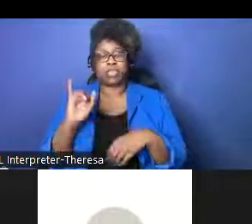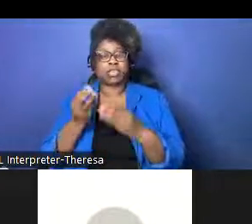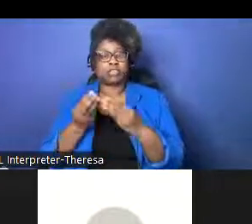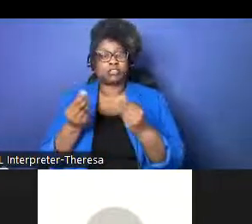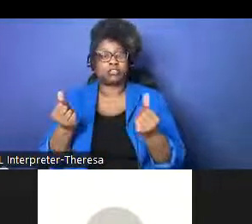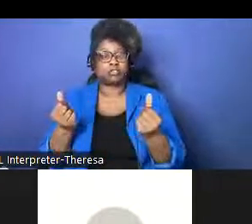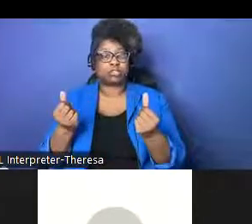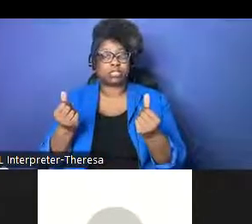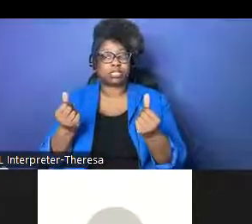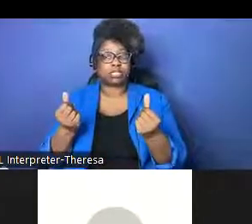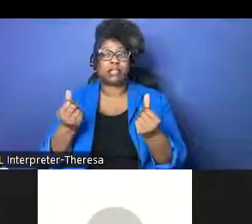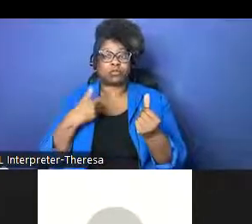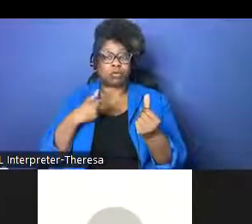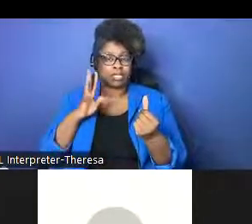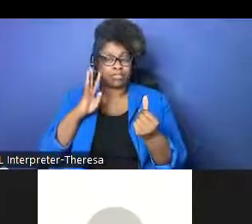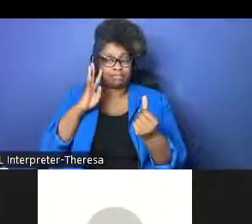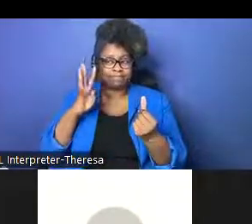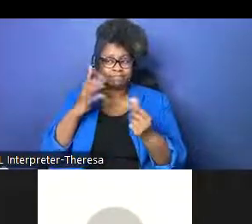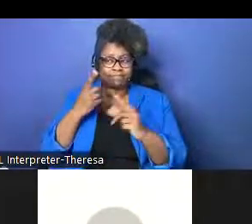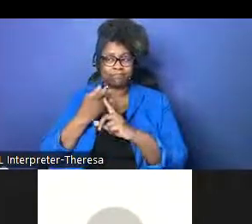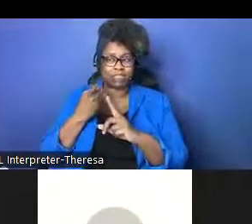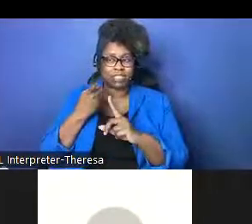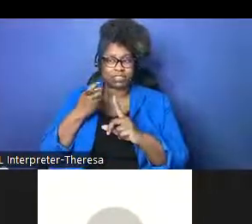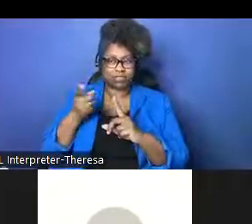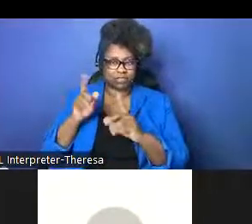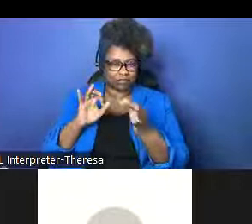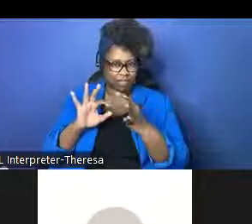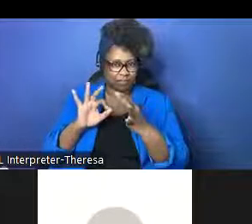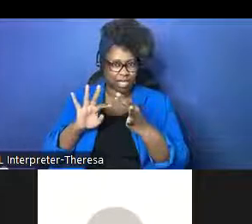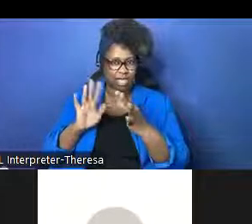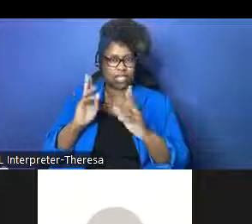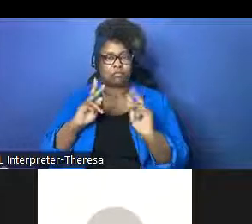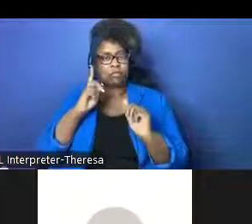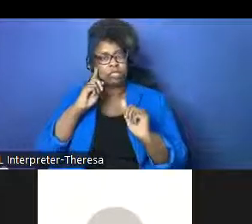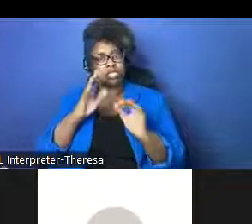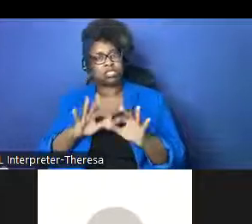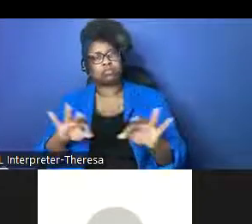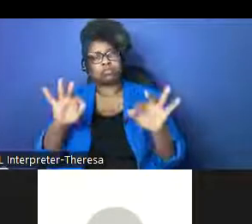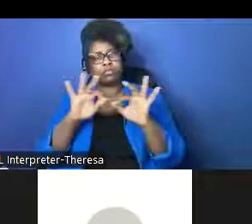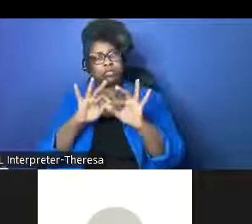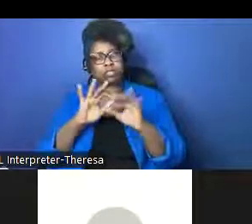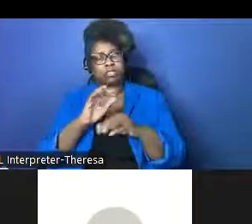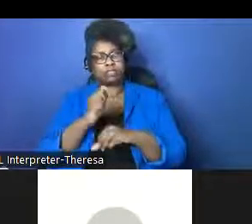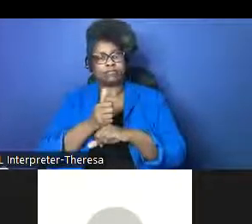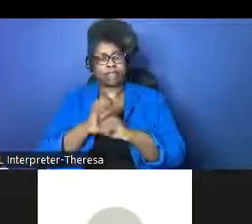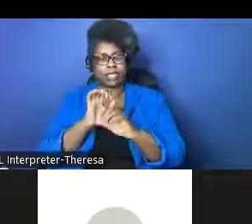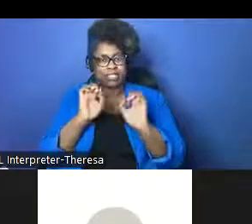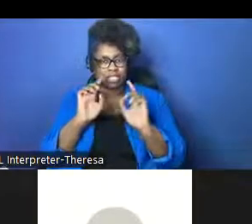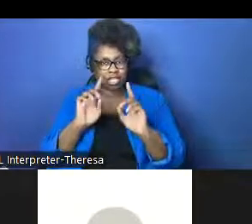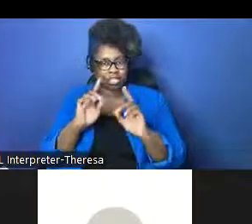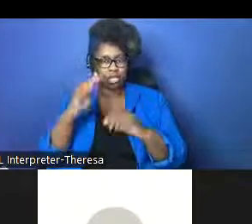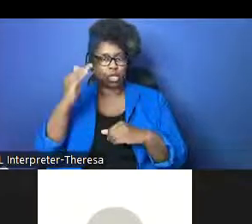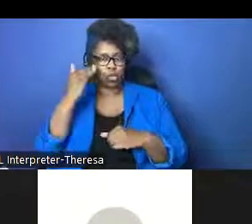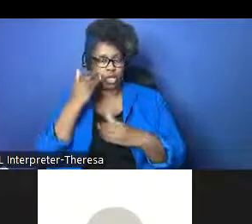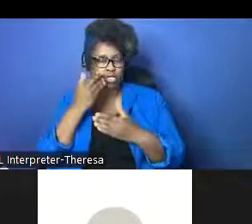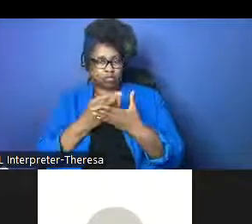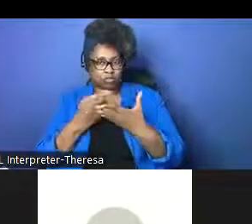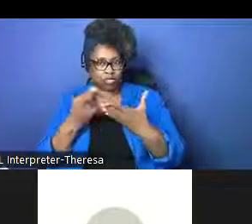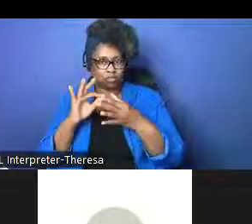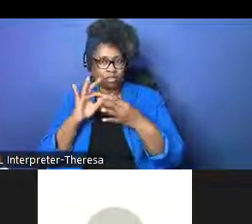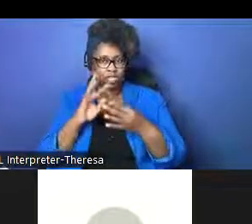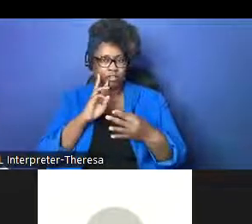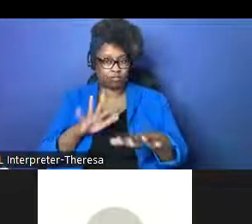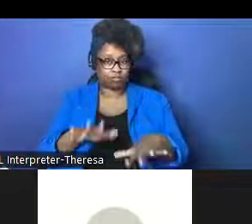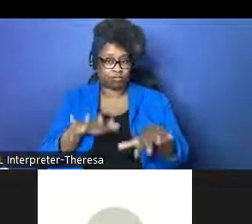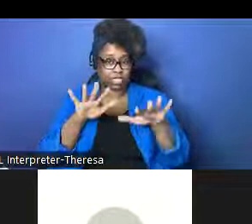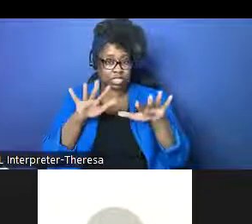out of feedback that we've gotten about the importance of building education, awareness, and resources related to flooding so